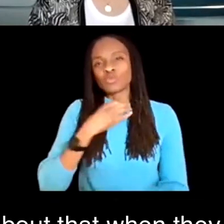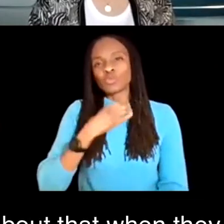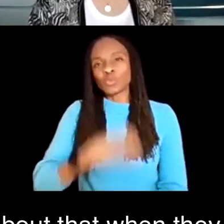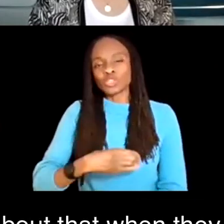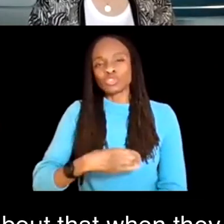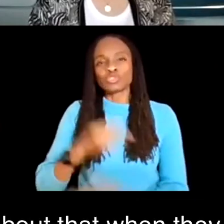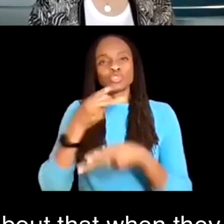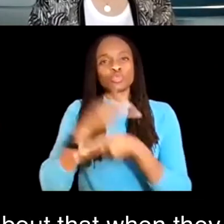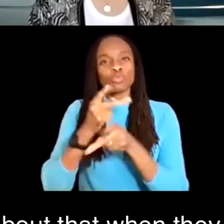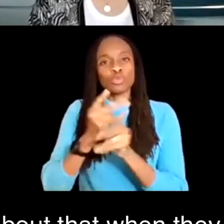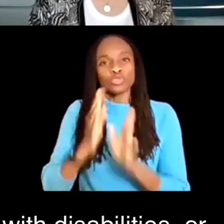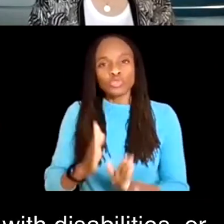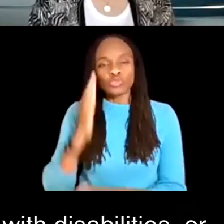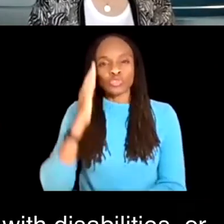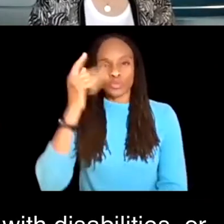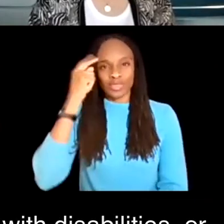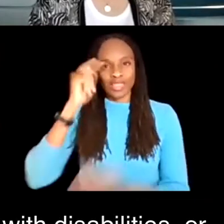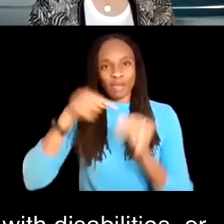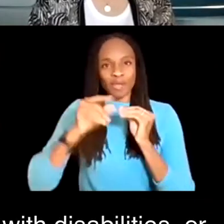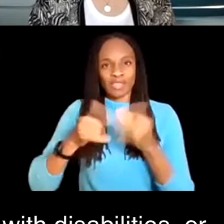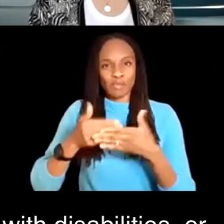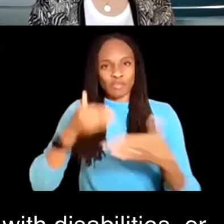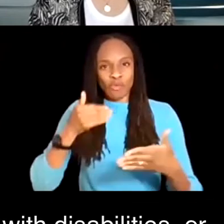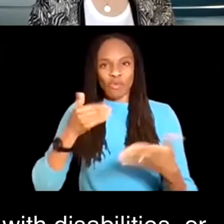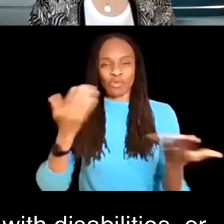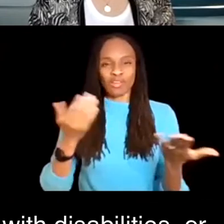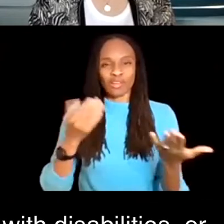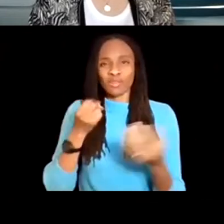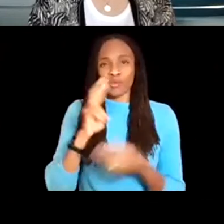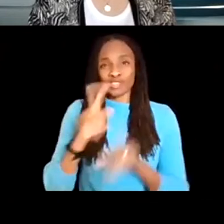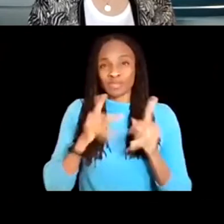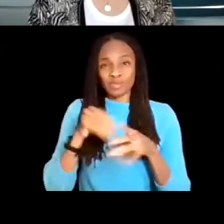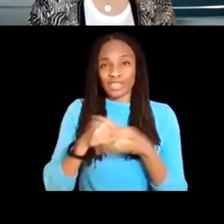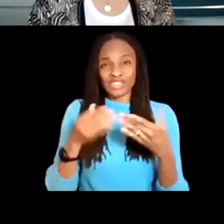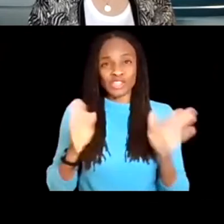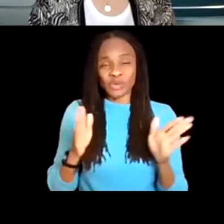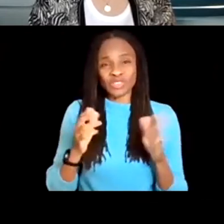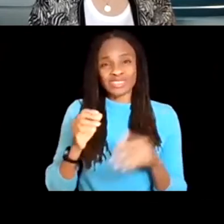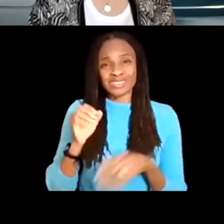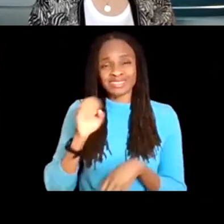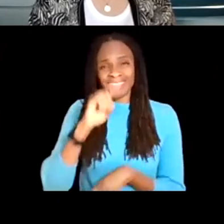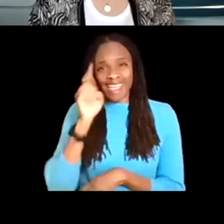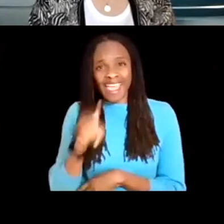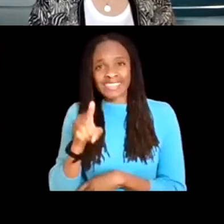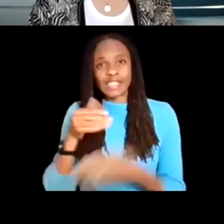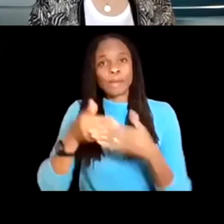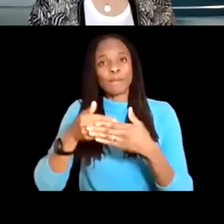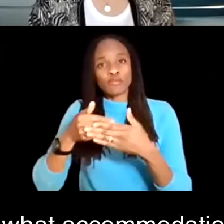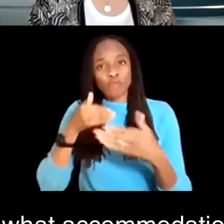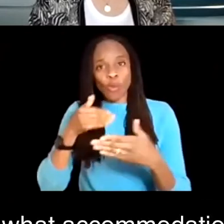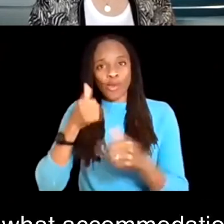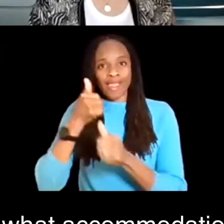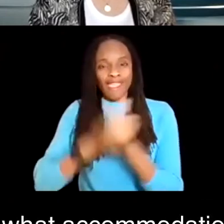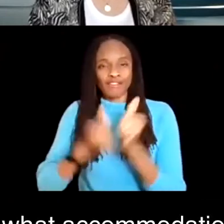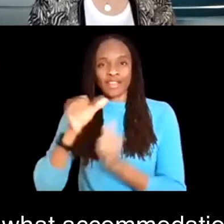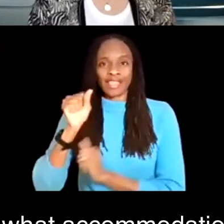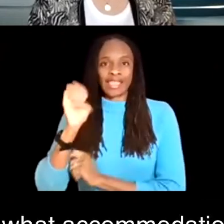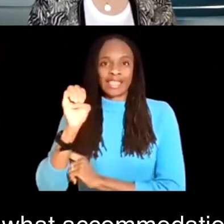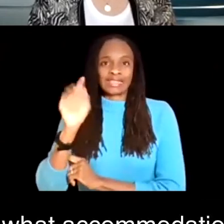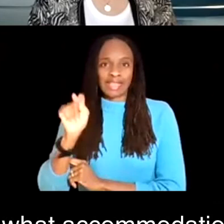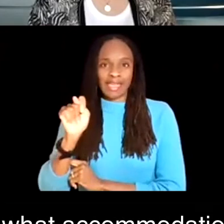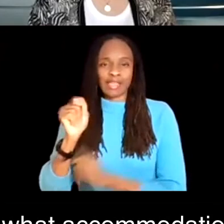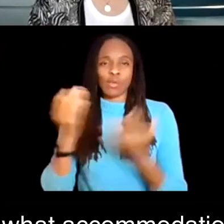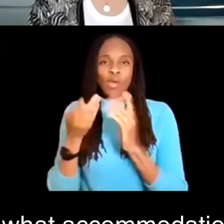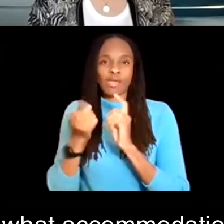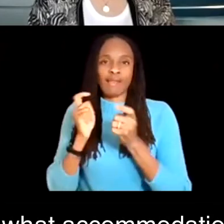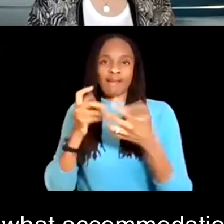they do have actors or crew with disabilities or just people in general, just asking before every set, like what accommodations